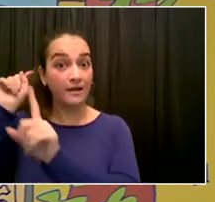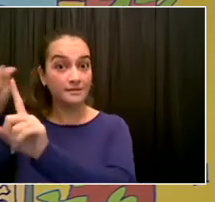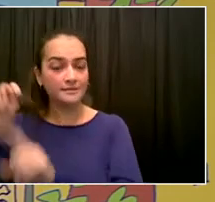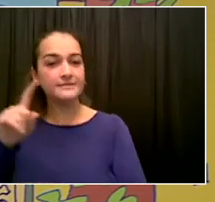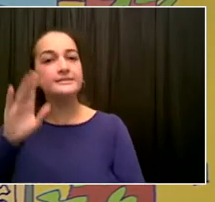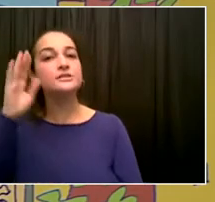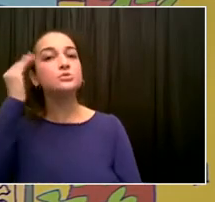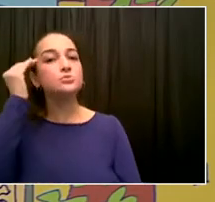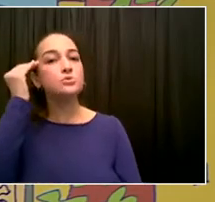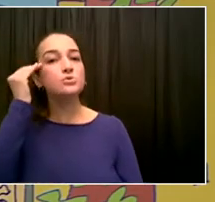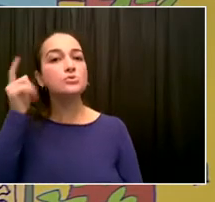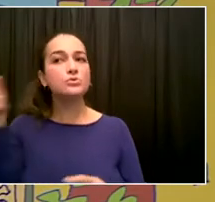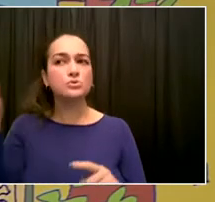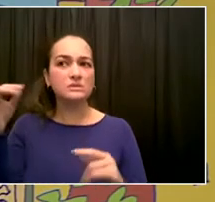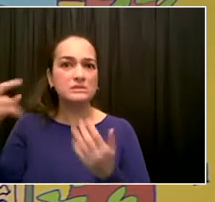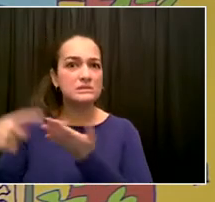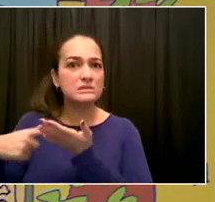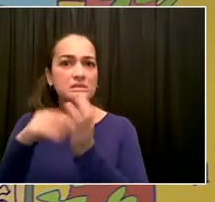commit to